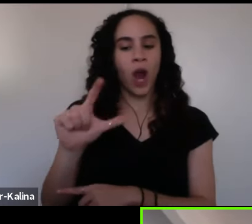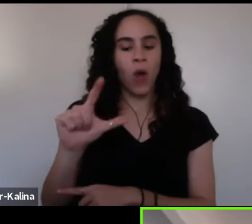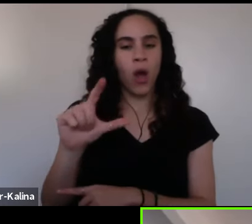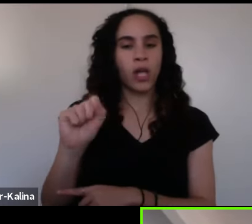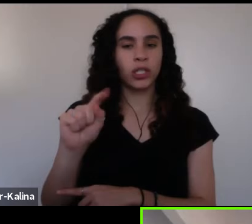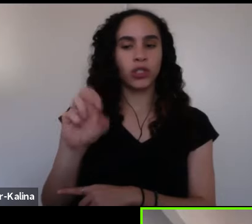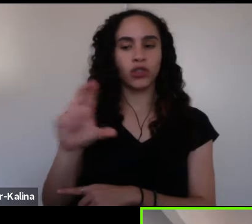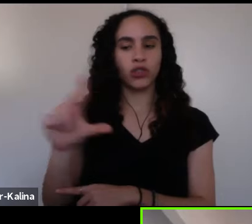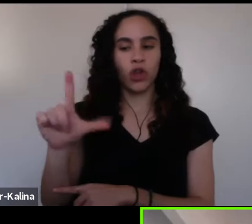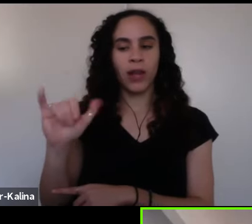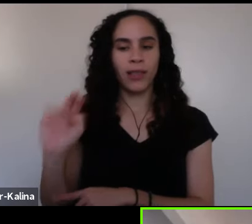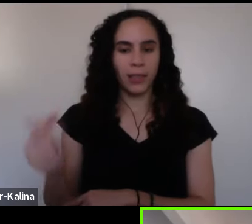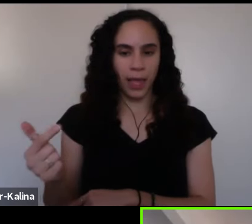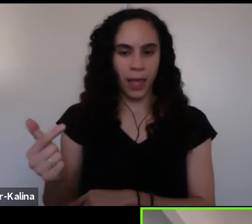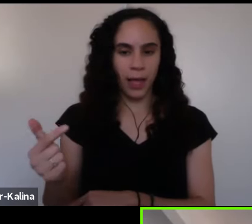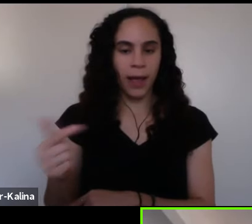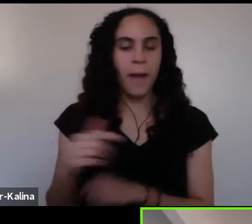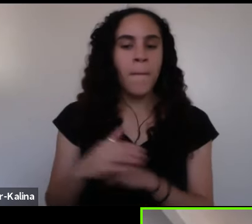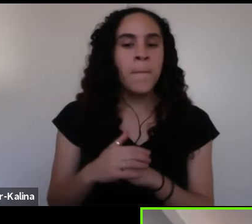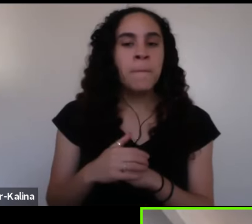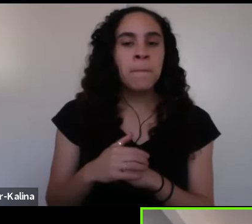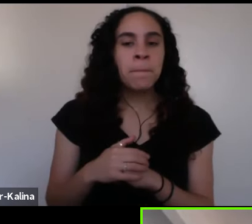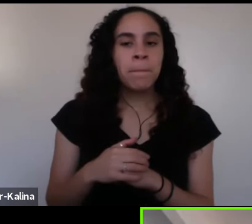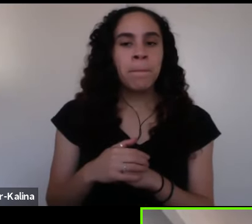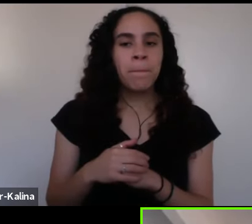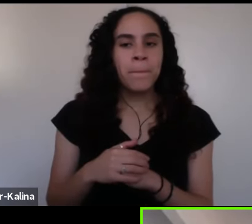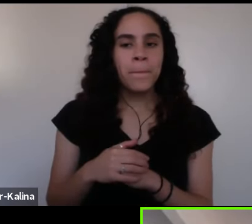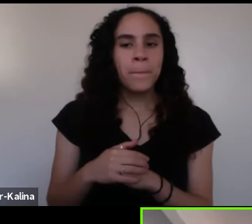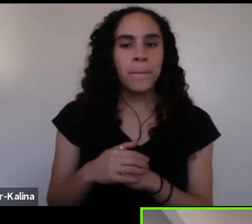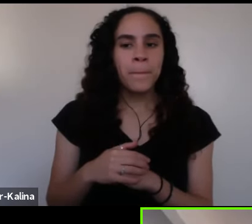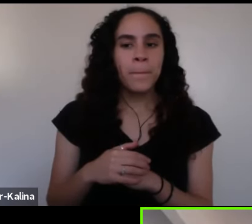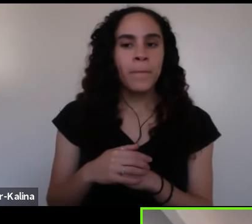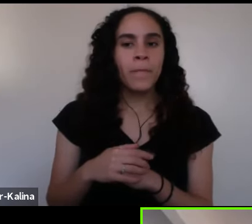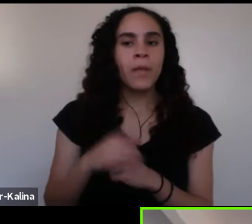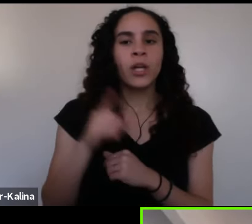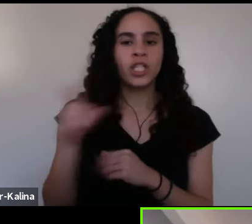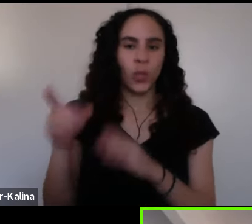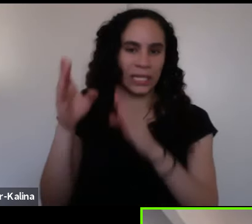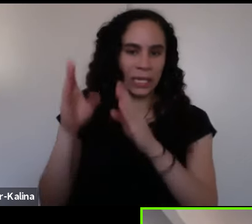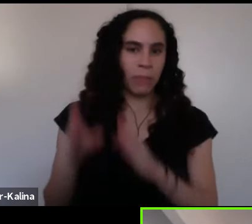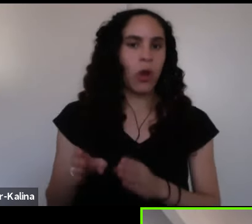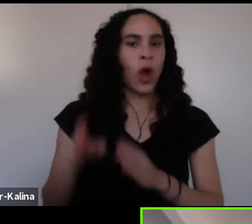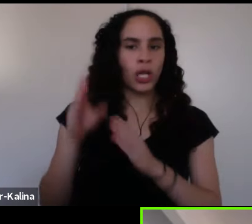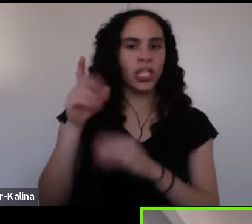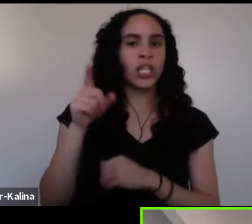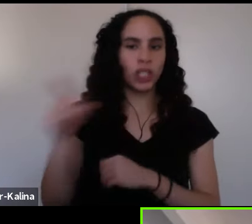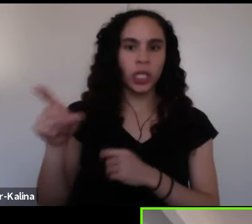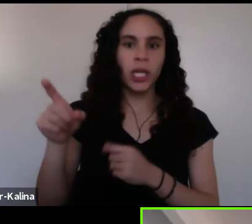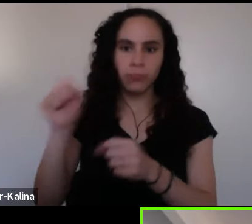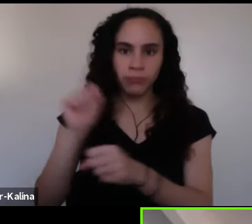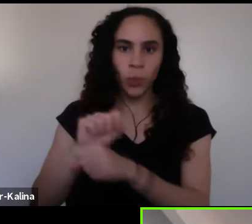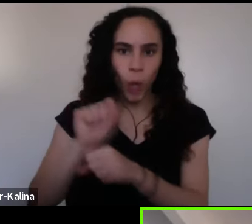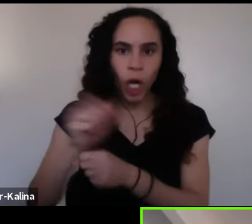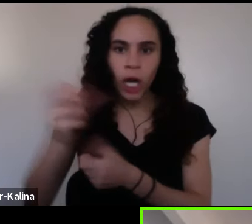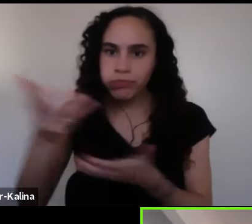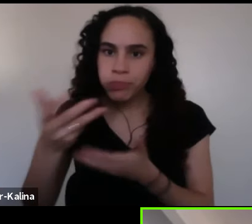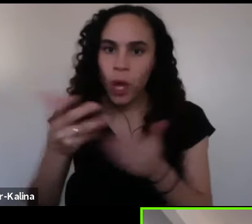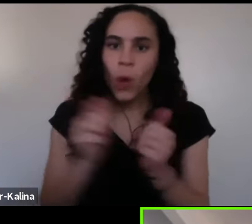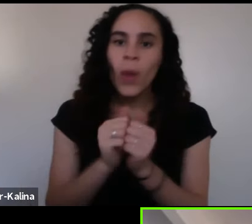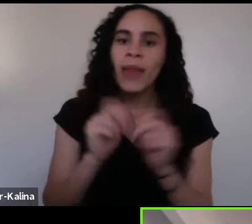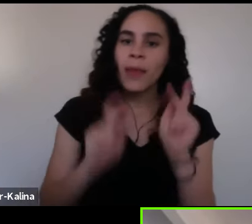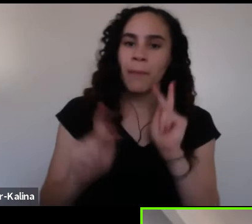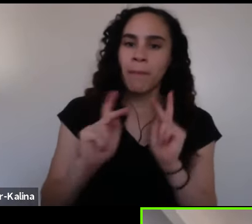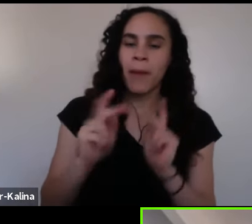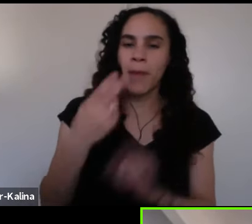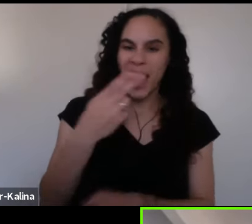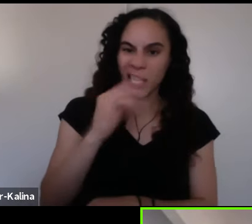Carol Sterling was a person that was going around and working with people with HIV/AIDS. And while she